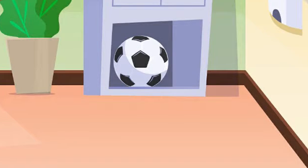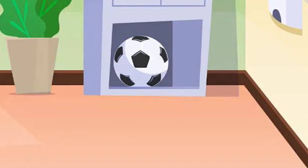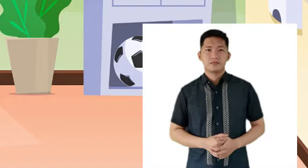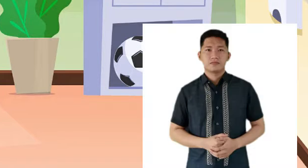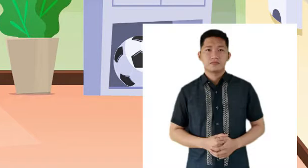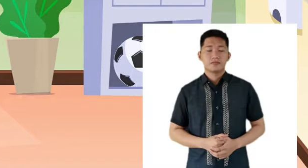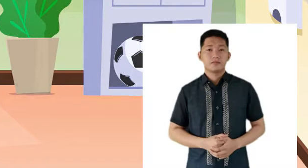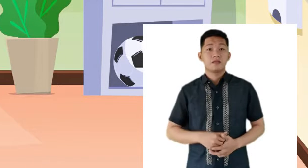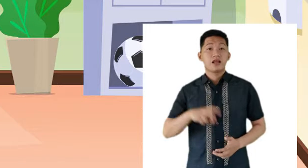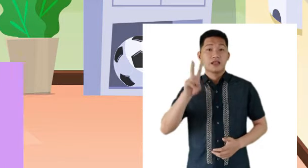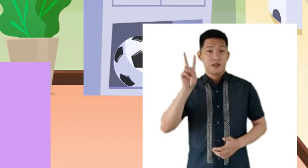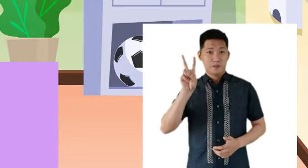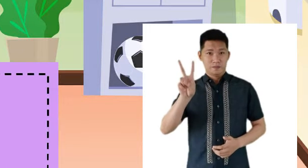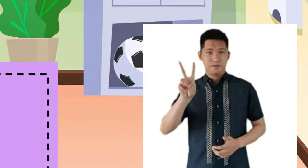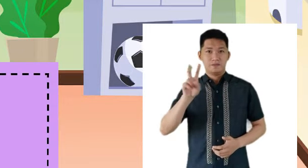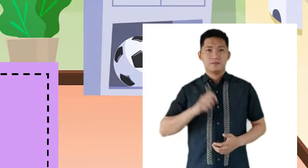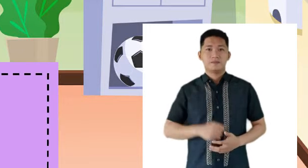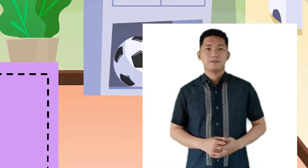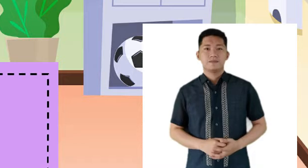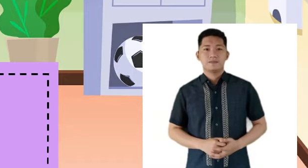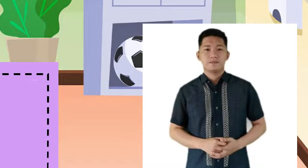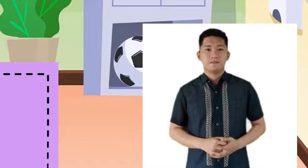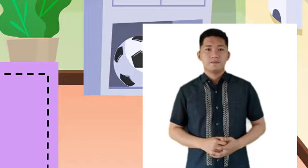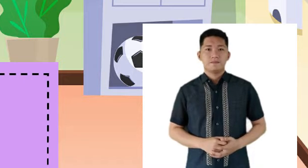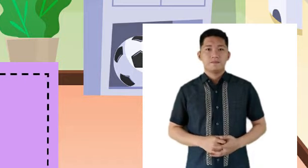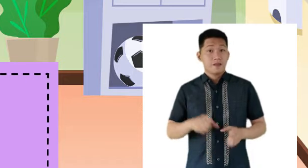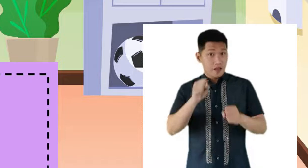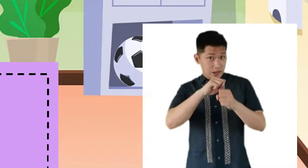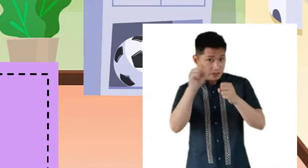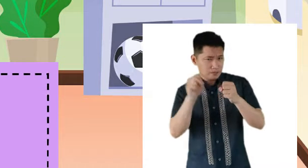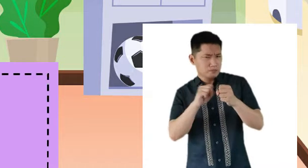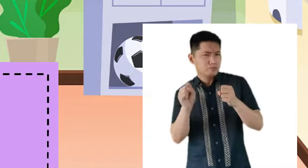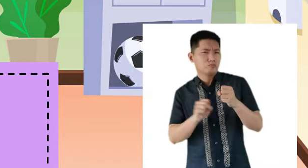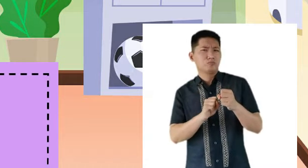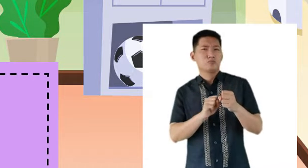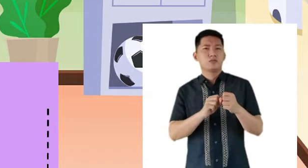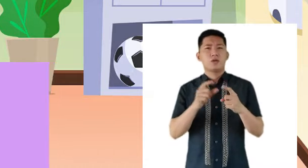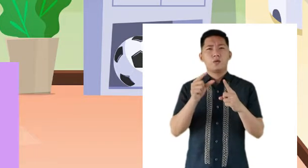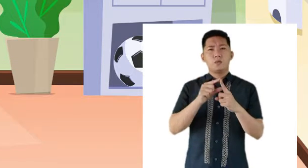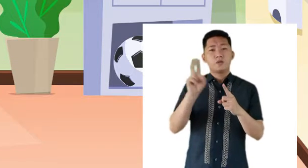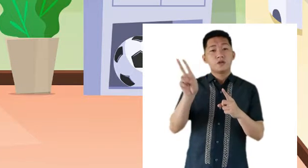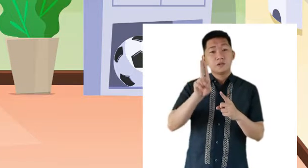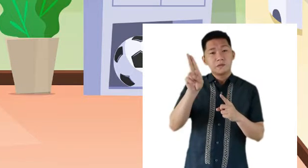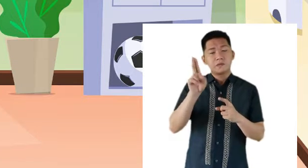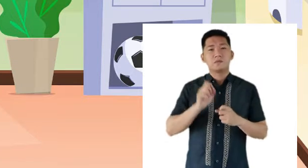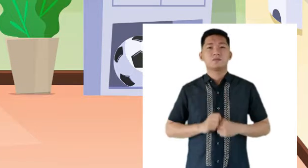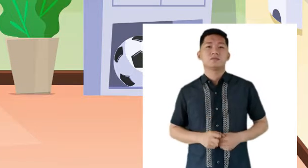Let's move on to tip number 2. Use specific words.